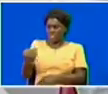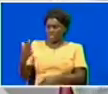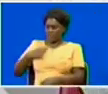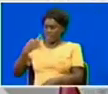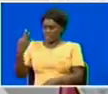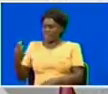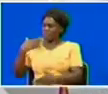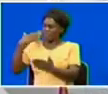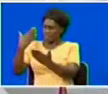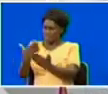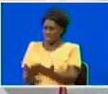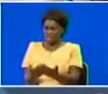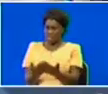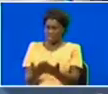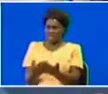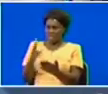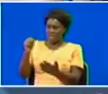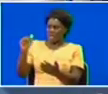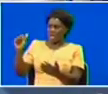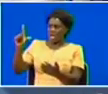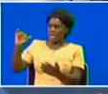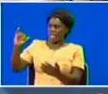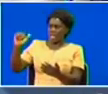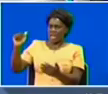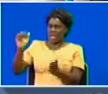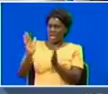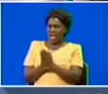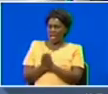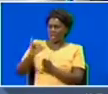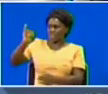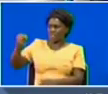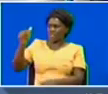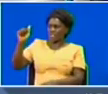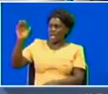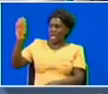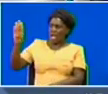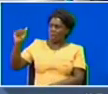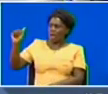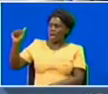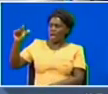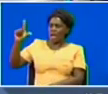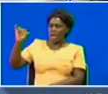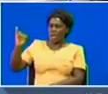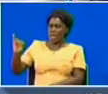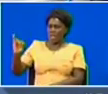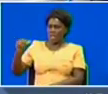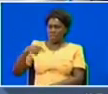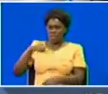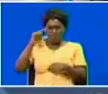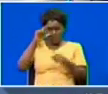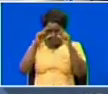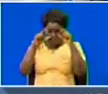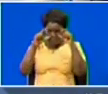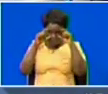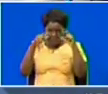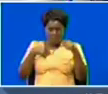And the kids. Nate, Nalia, and Jabali. Jabali. Hey, you know them. But they, I wear glasses at home. All right. So I